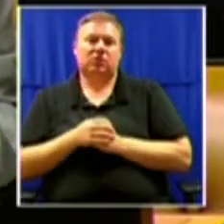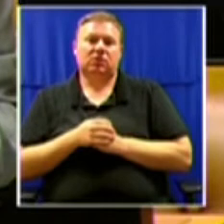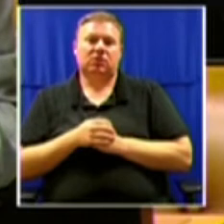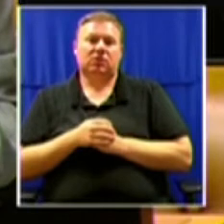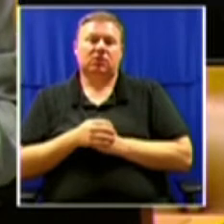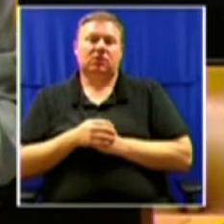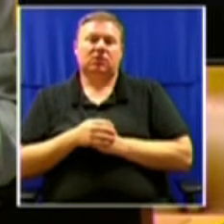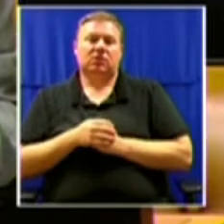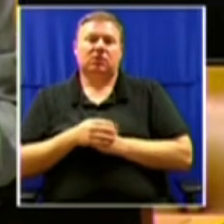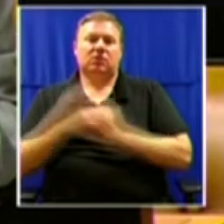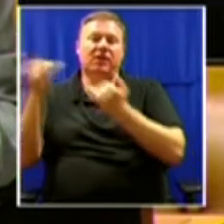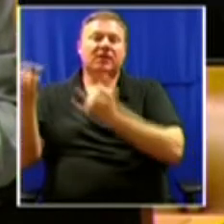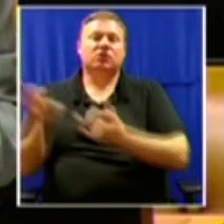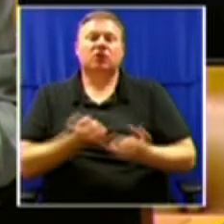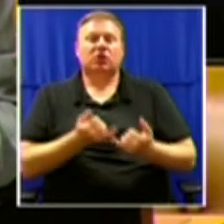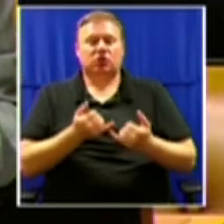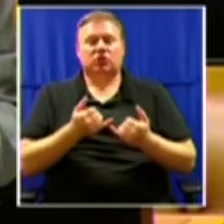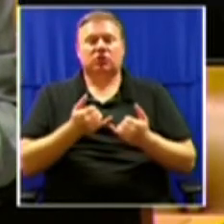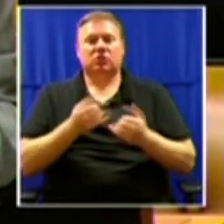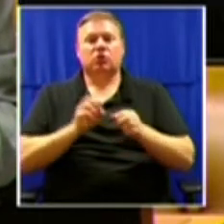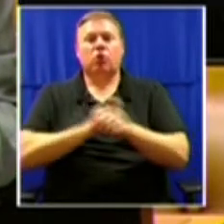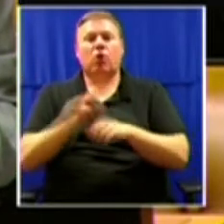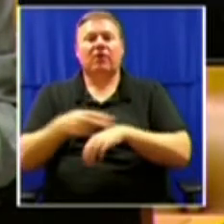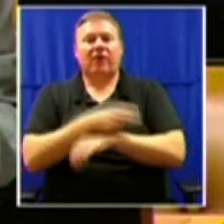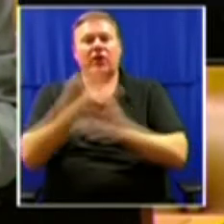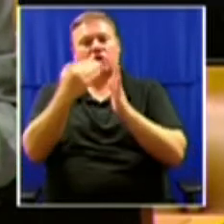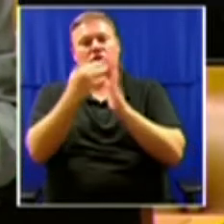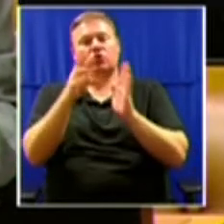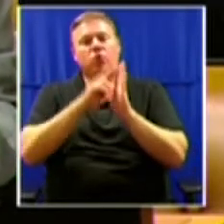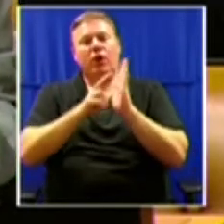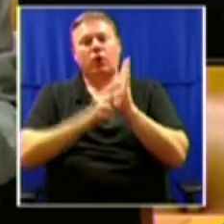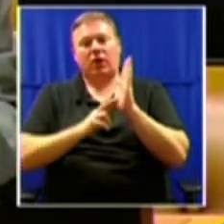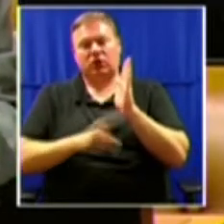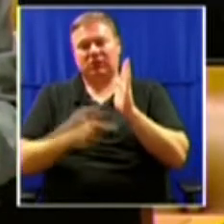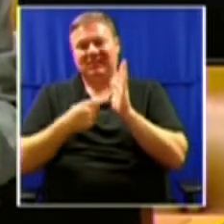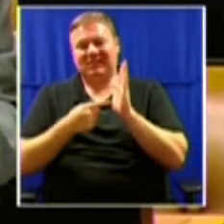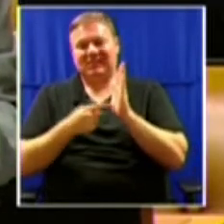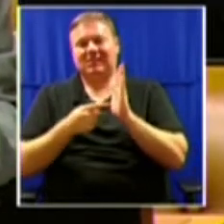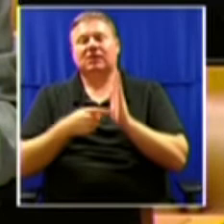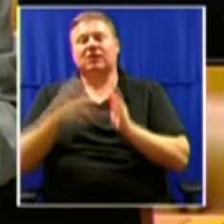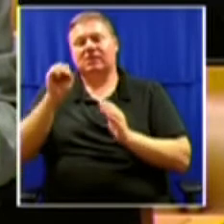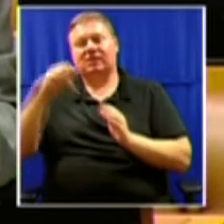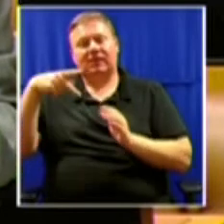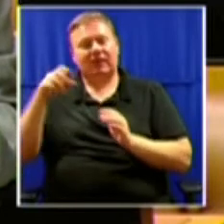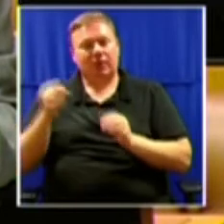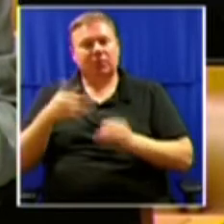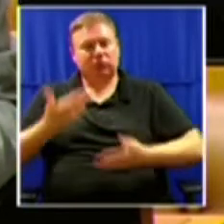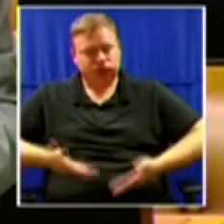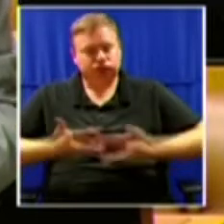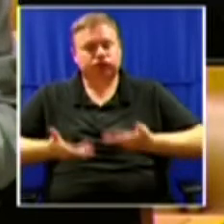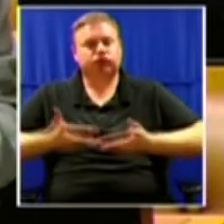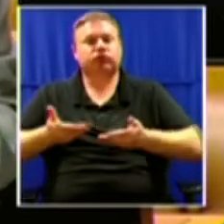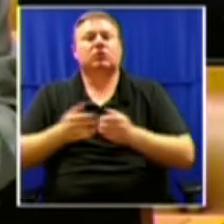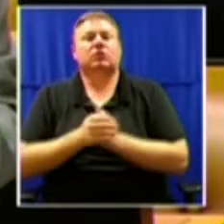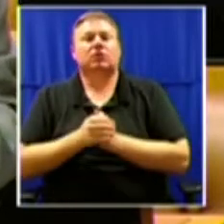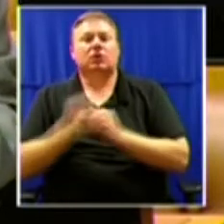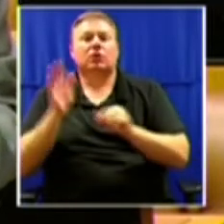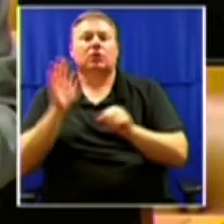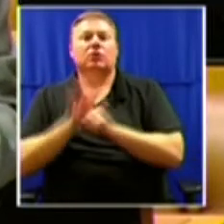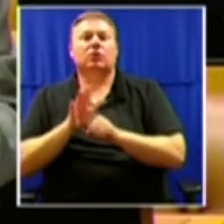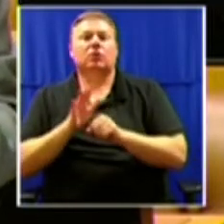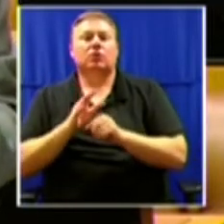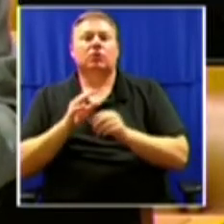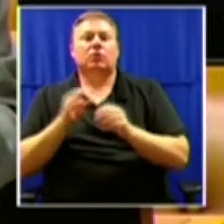the COVID-19 regulations, the SAPS intensified its visibility to enforce the provision of the